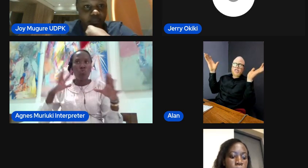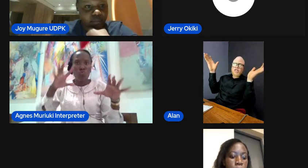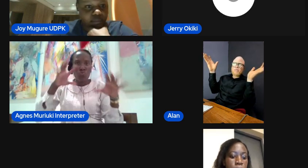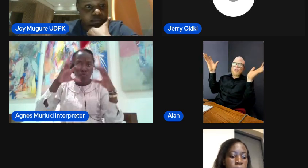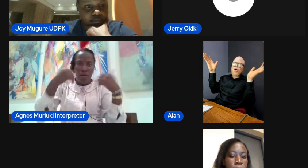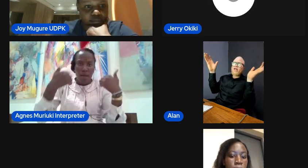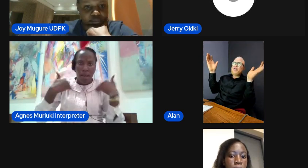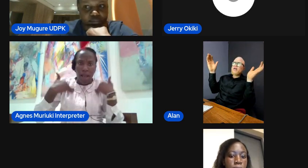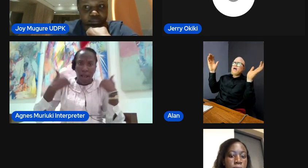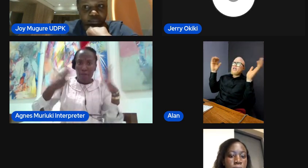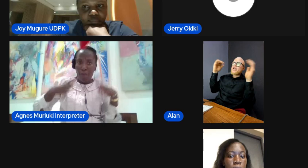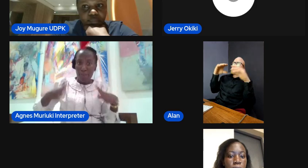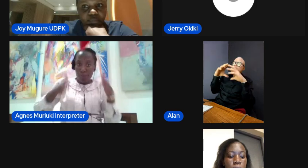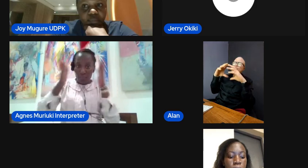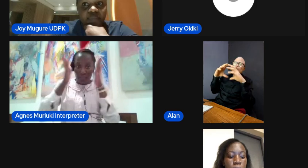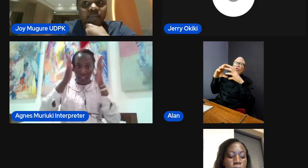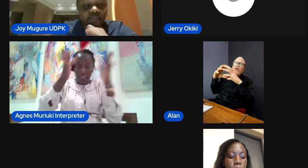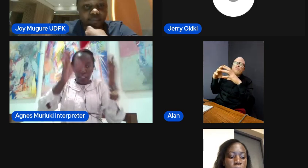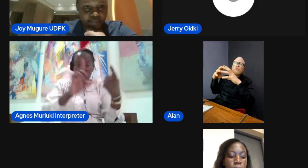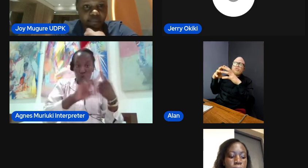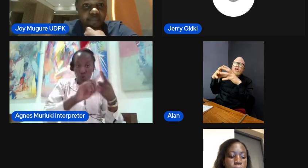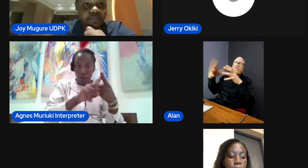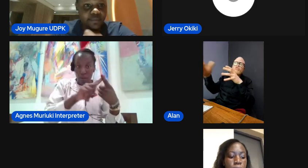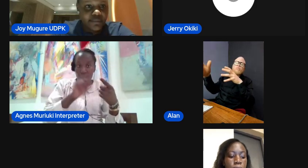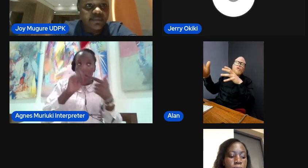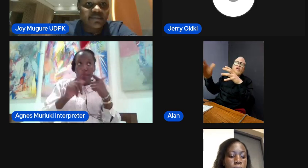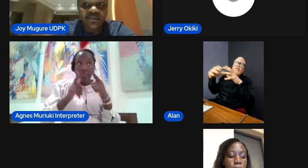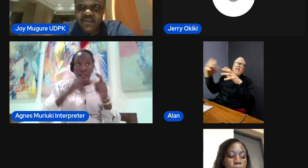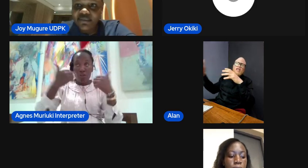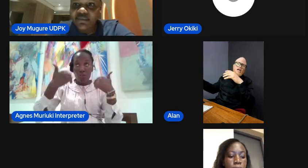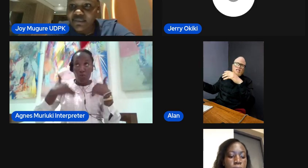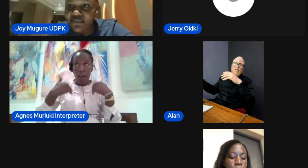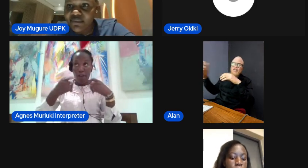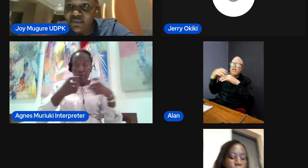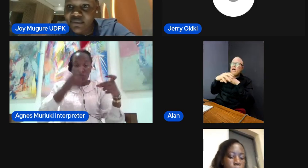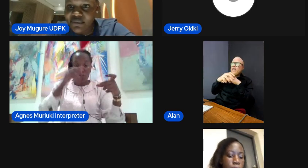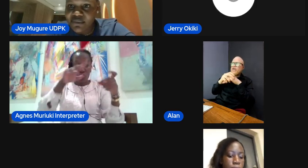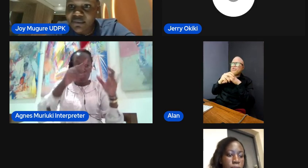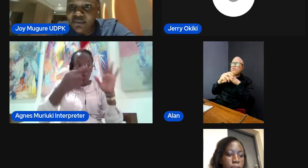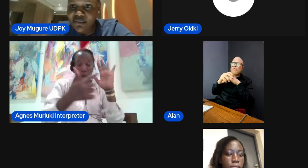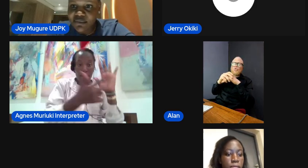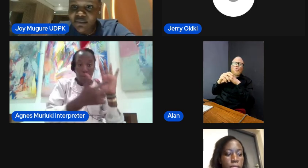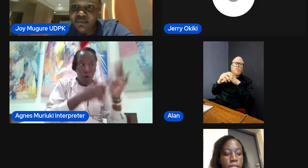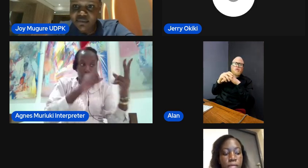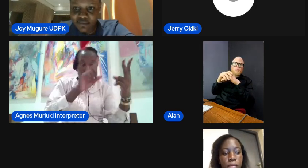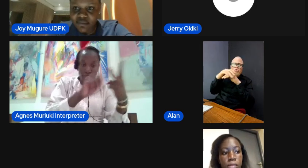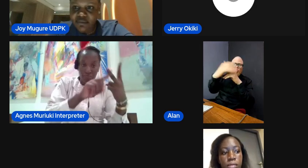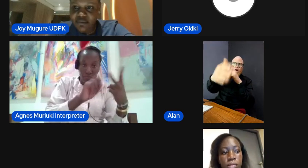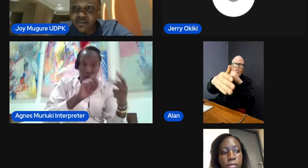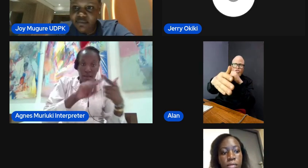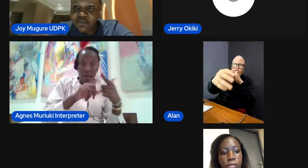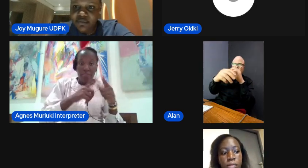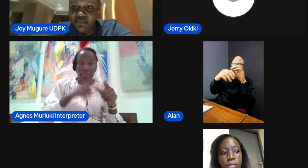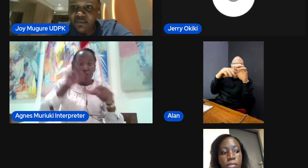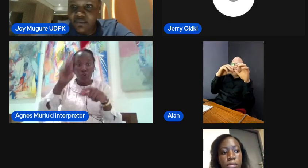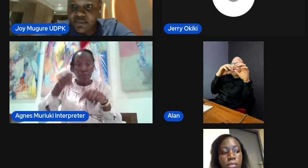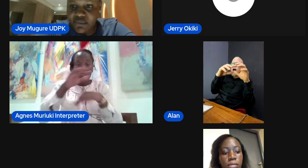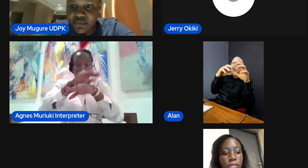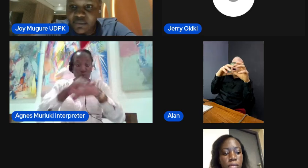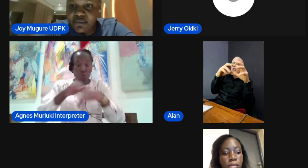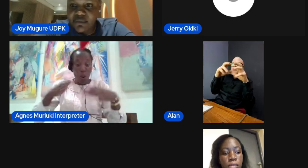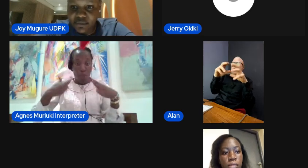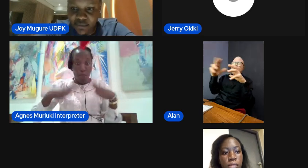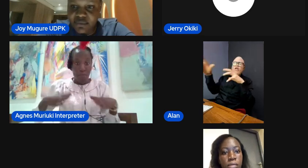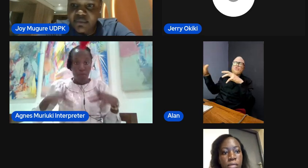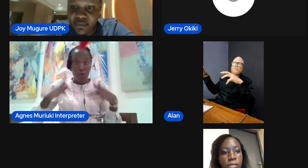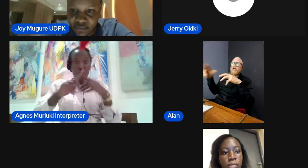attention. That is number one. And number two, you have to drive your point. And lastly, then you need to call people to action. And